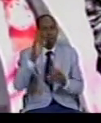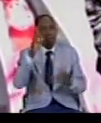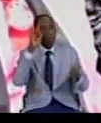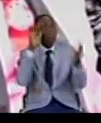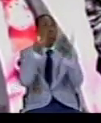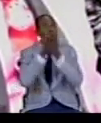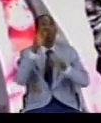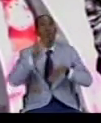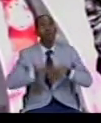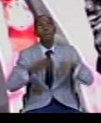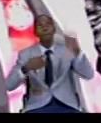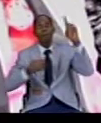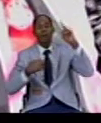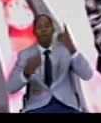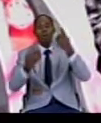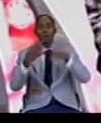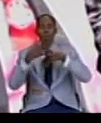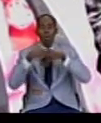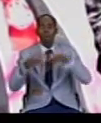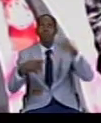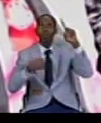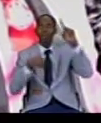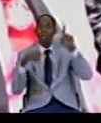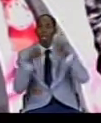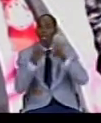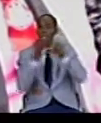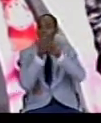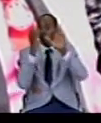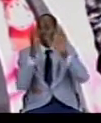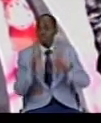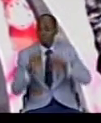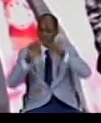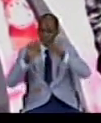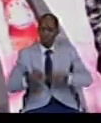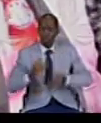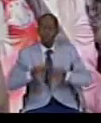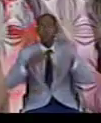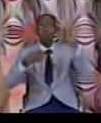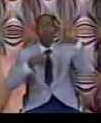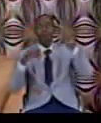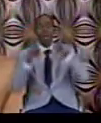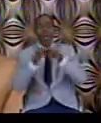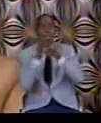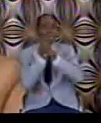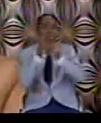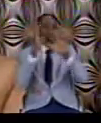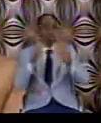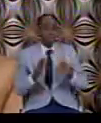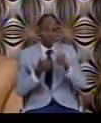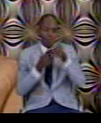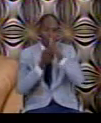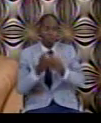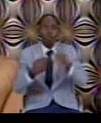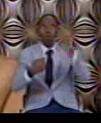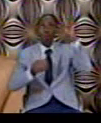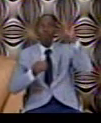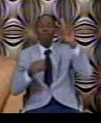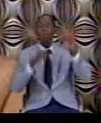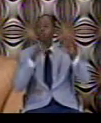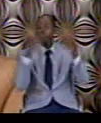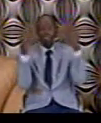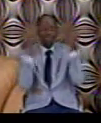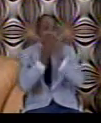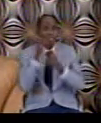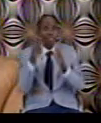Savior, come after me as Savior, rely on me as Savior, and follow me and not follow darkness